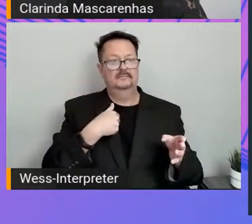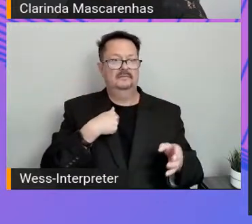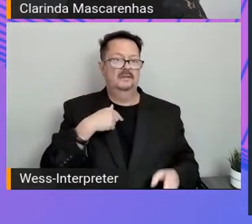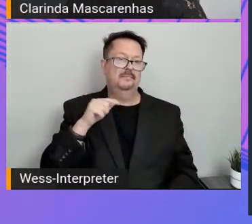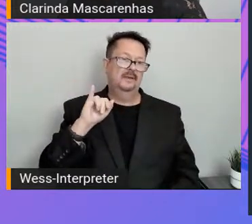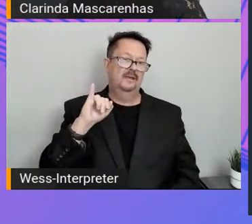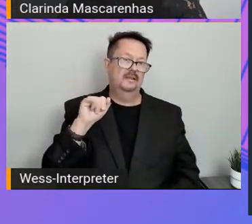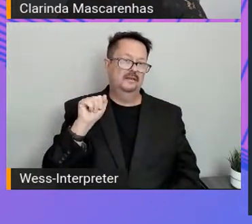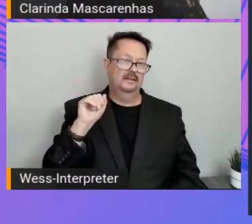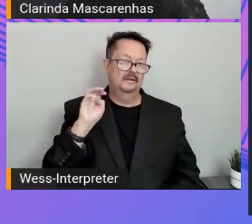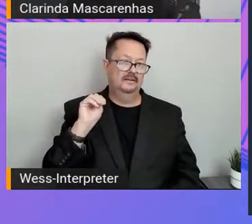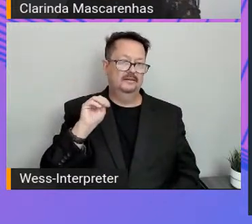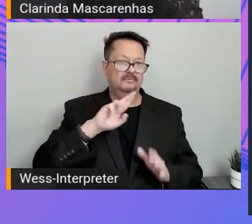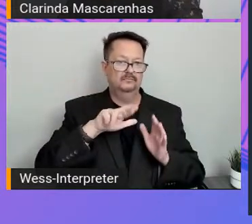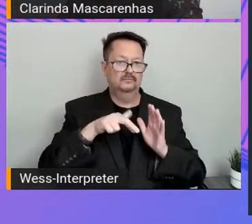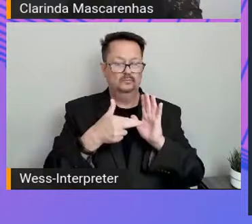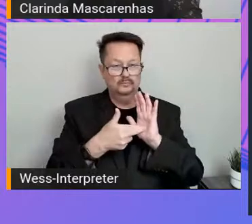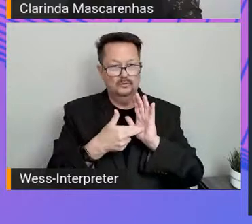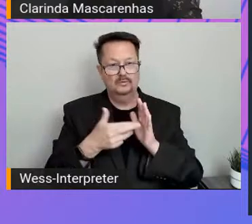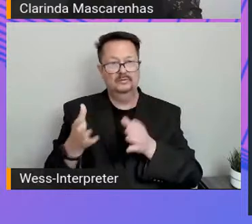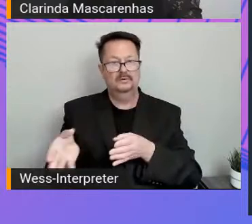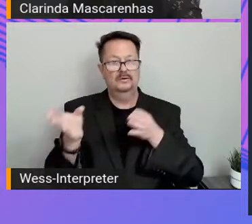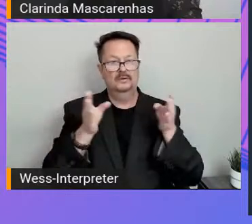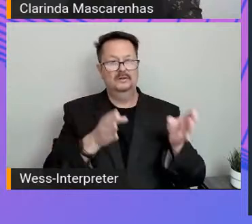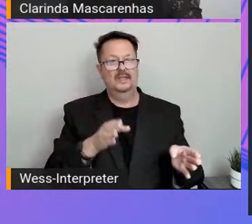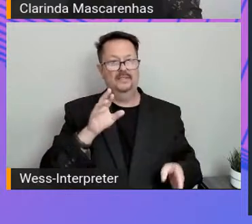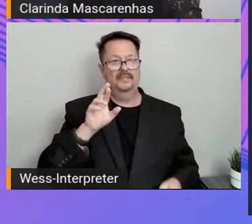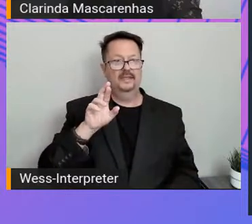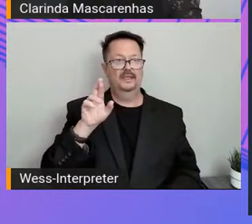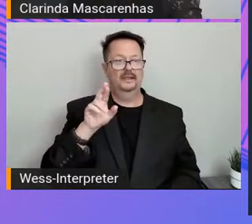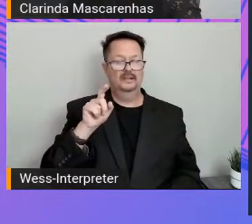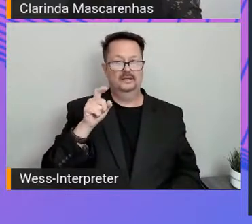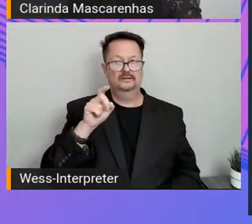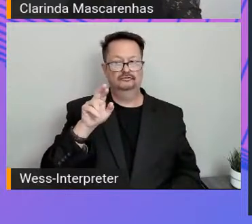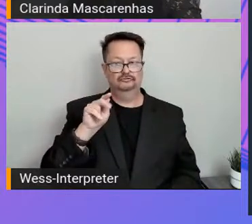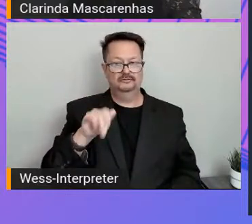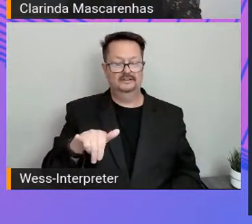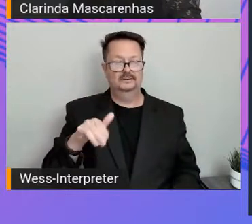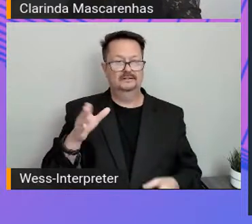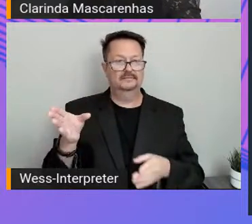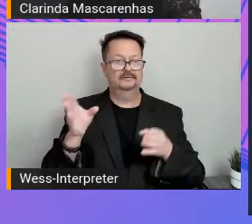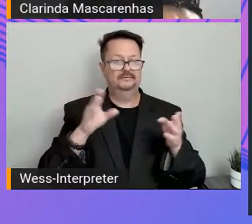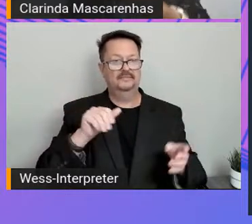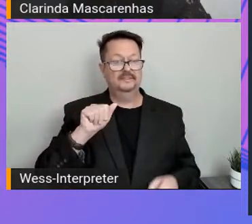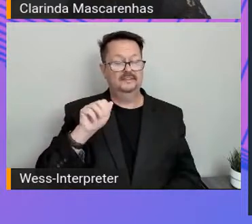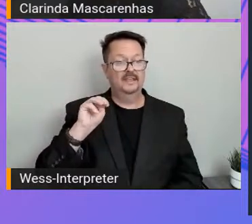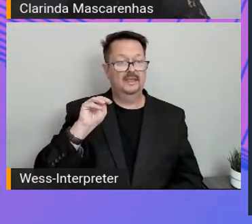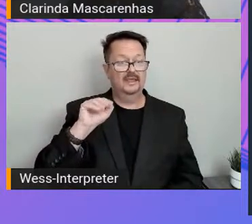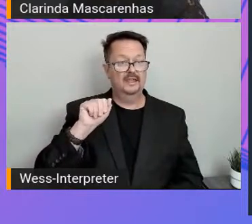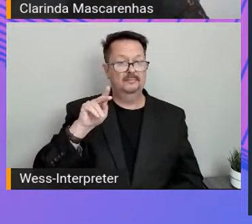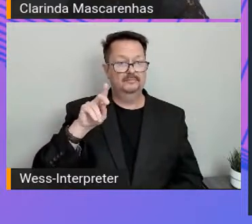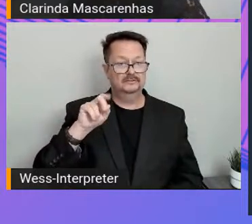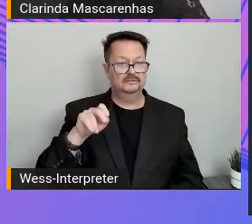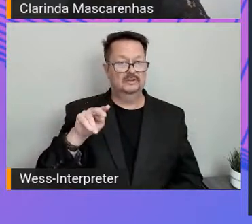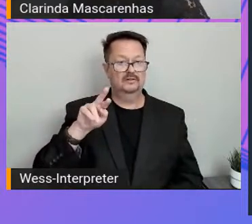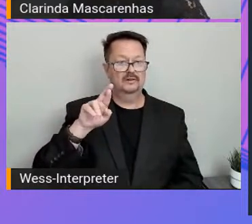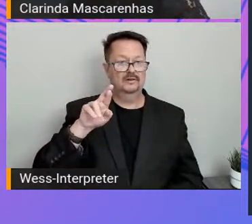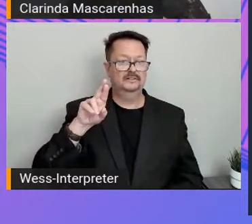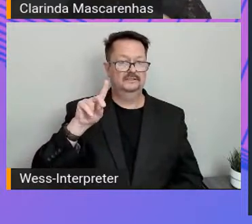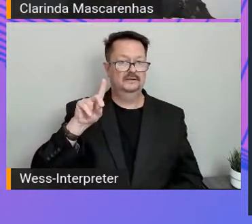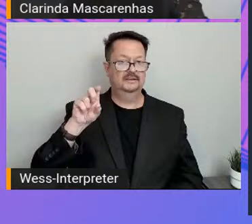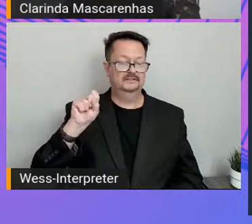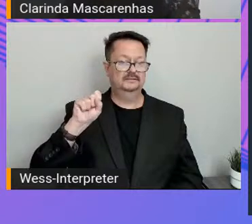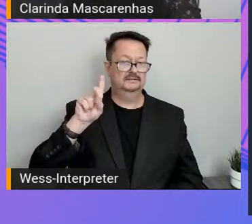application can talk to RDS database and X-Ray, and the Amazon RDS database, the X-Ray, and the CloudWatch.